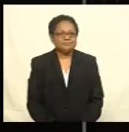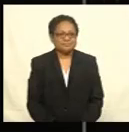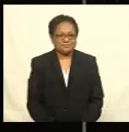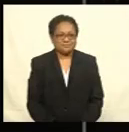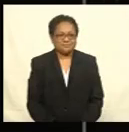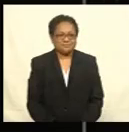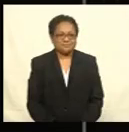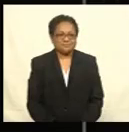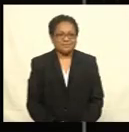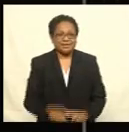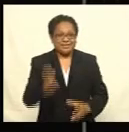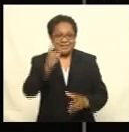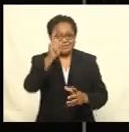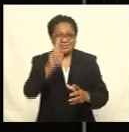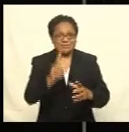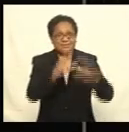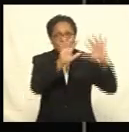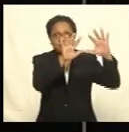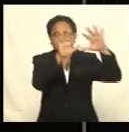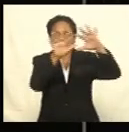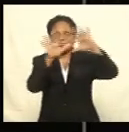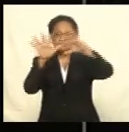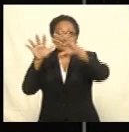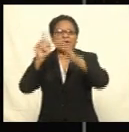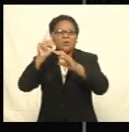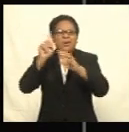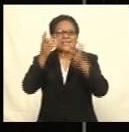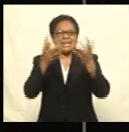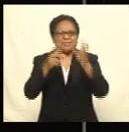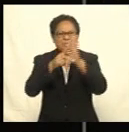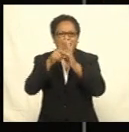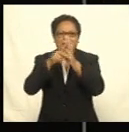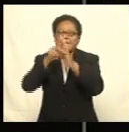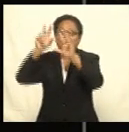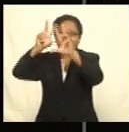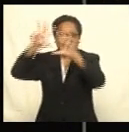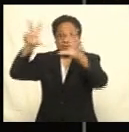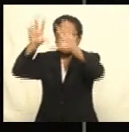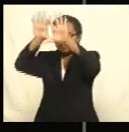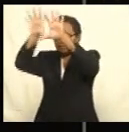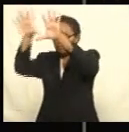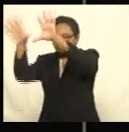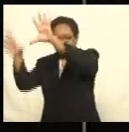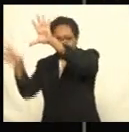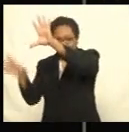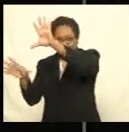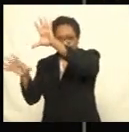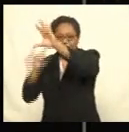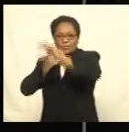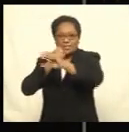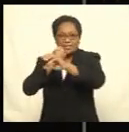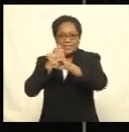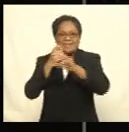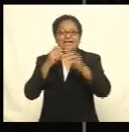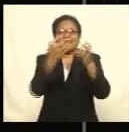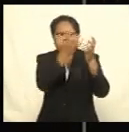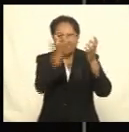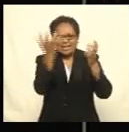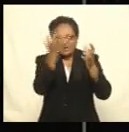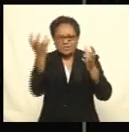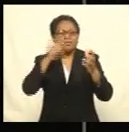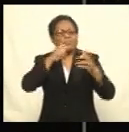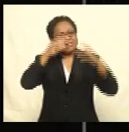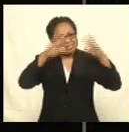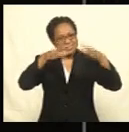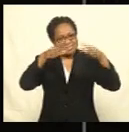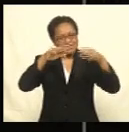A trough of low pressure remains slow-moving over Vanuatu and gradually moving southeastwards. Associated cloud and rain continues to